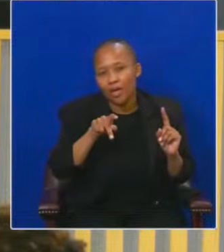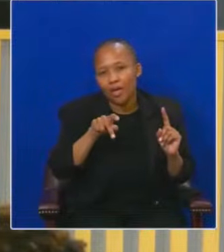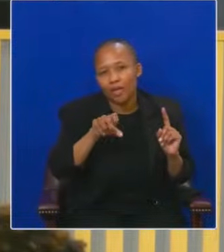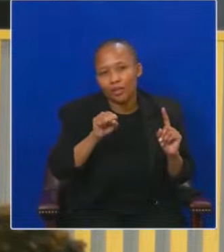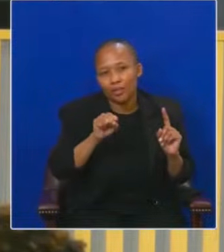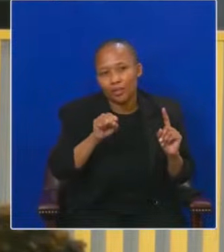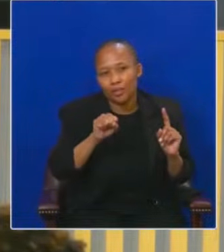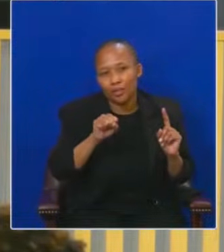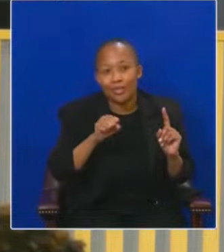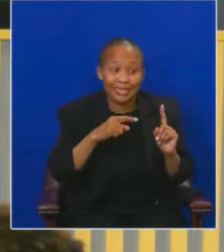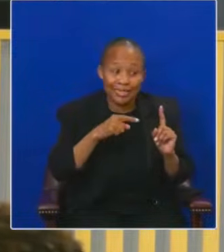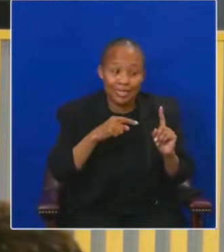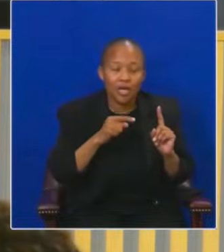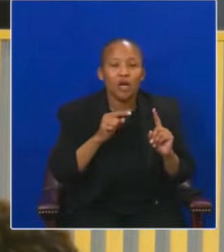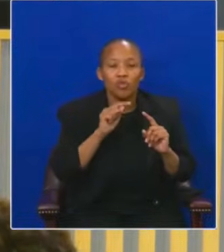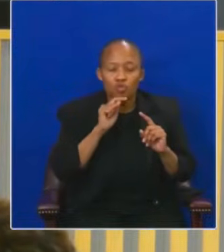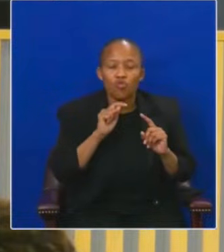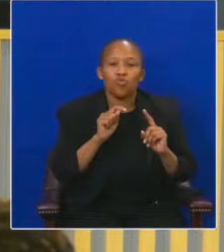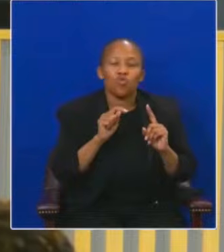million.